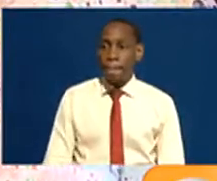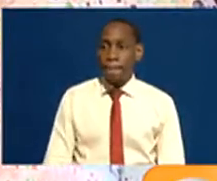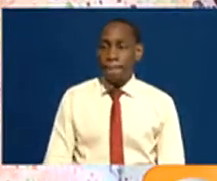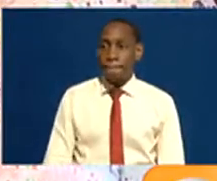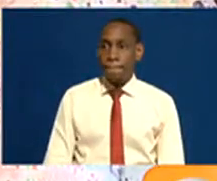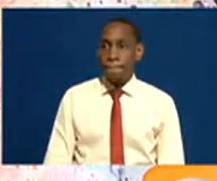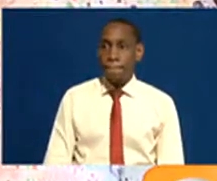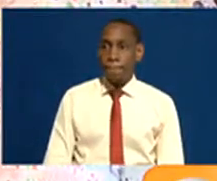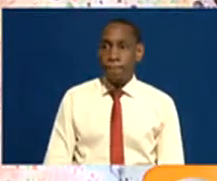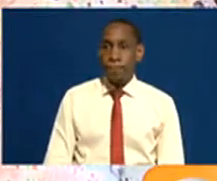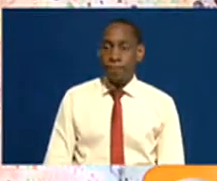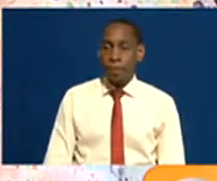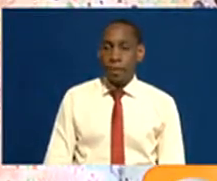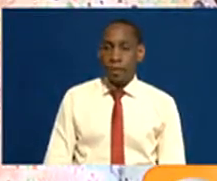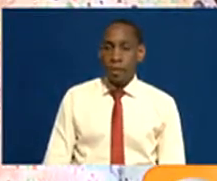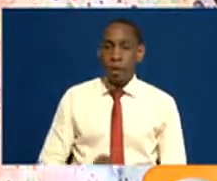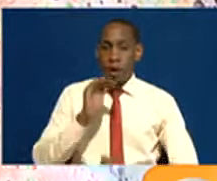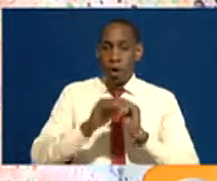Called Bolt,